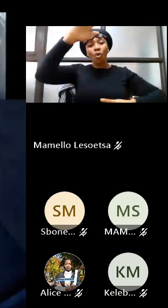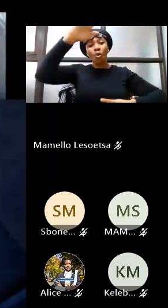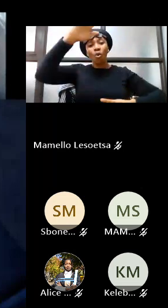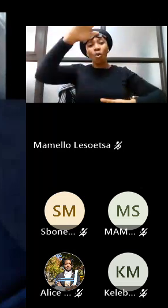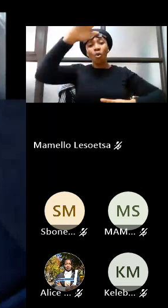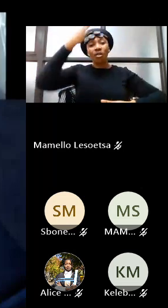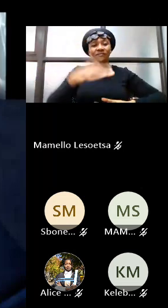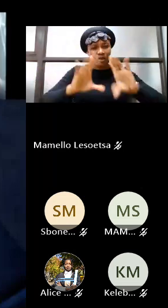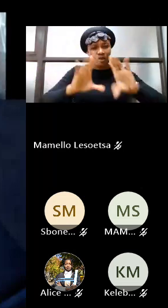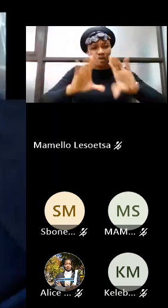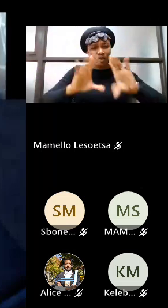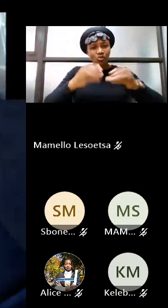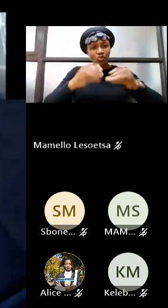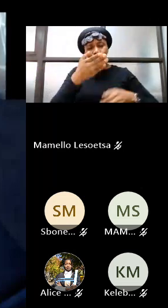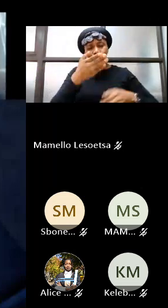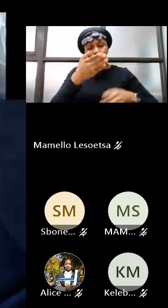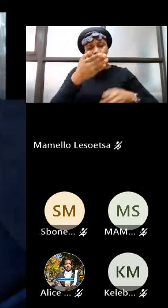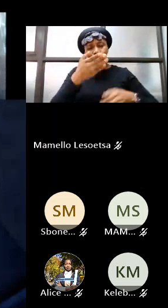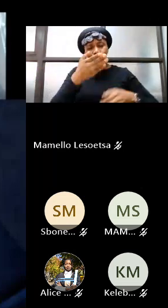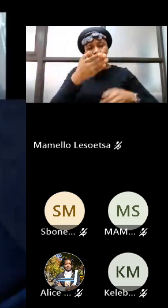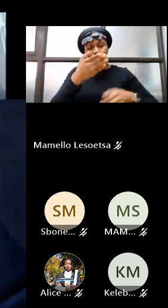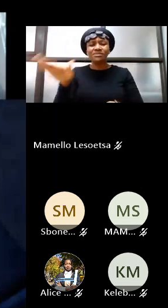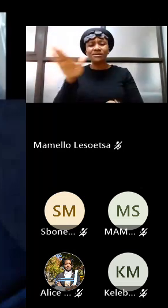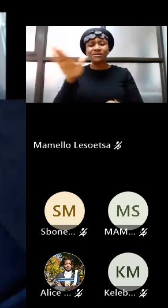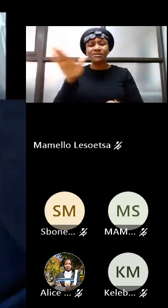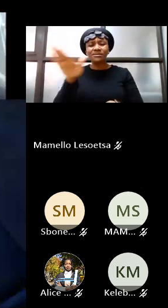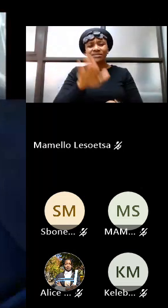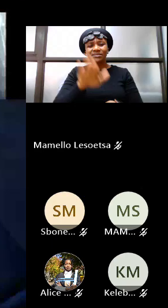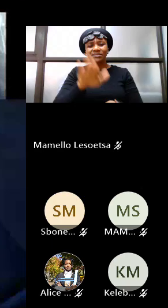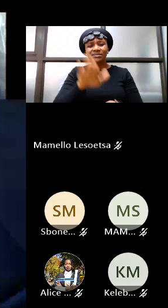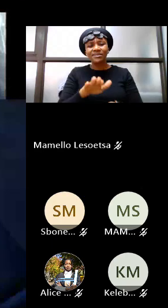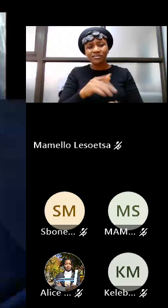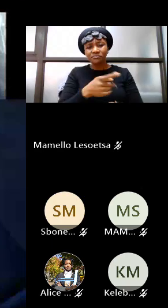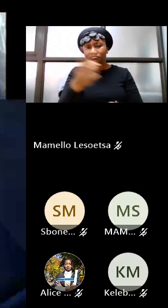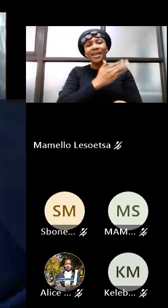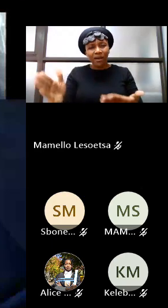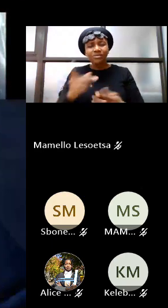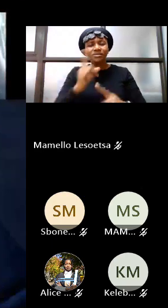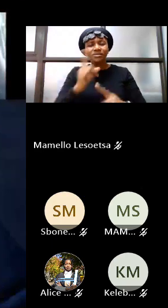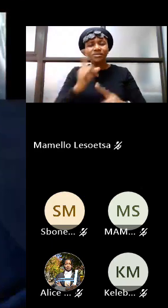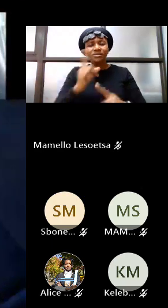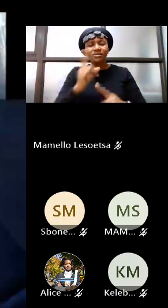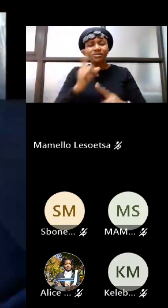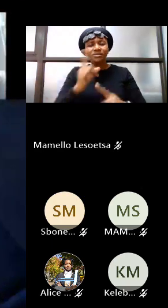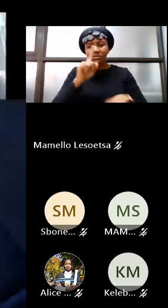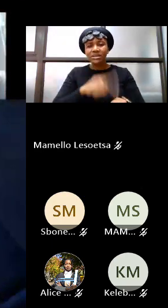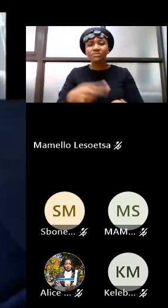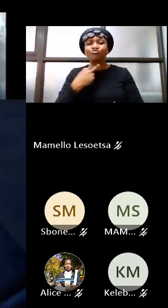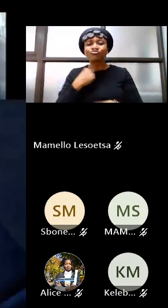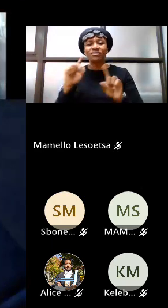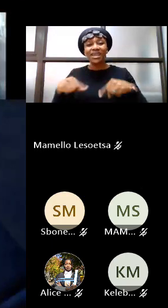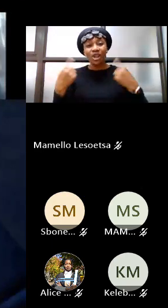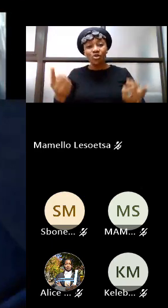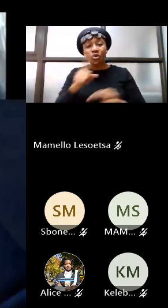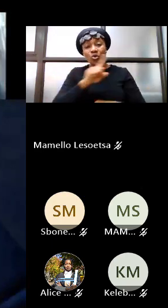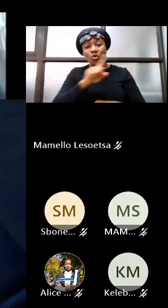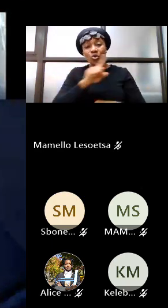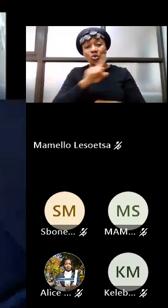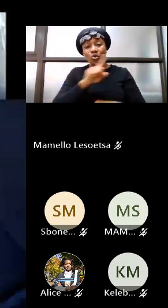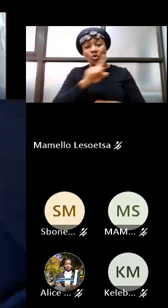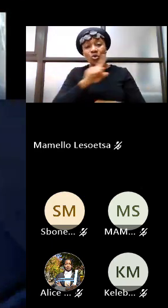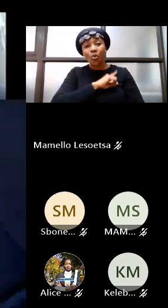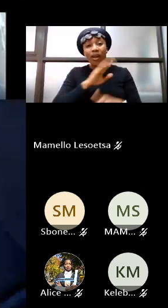actually. Sometimes the children could take part in the discussion and sometimes they could not because their impairment did not allow